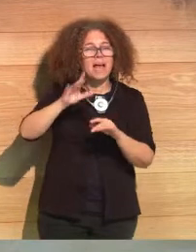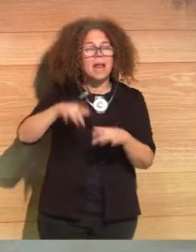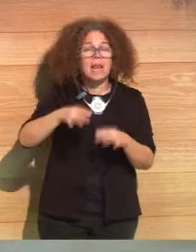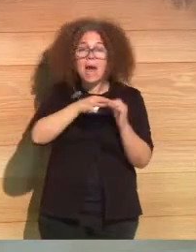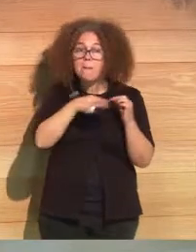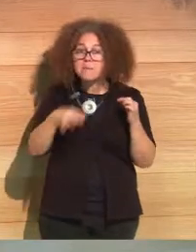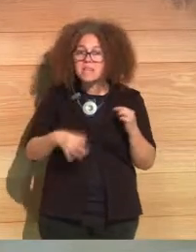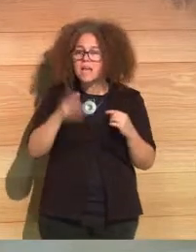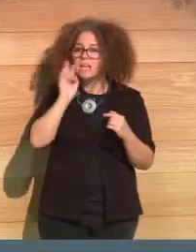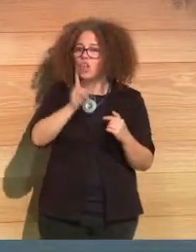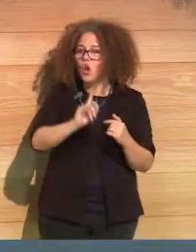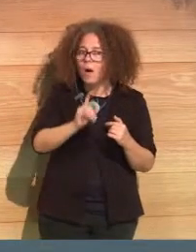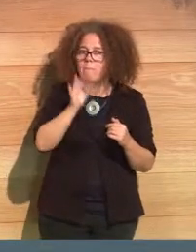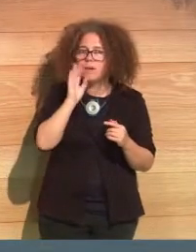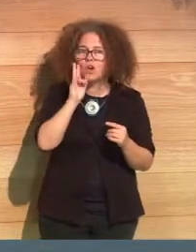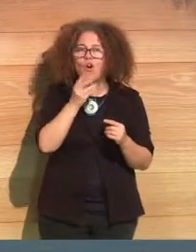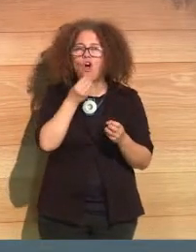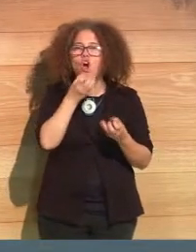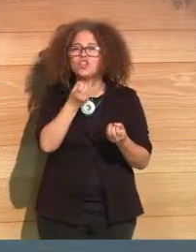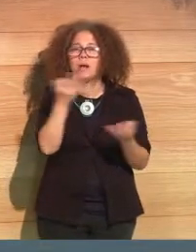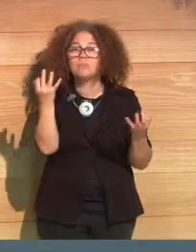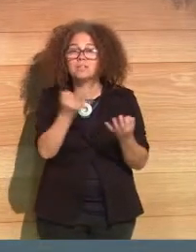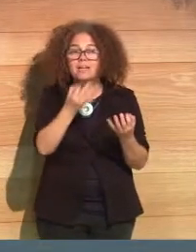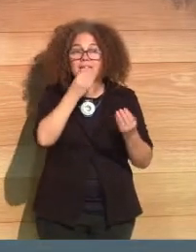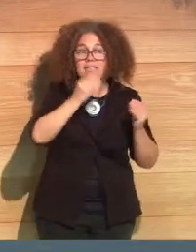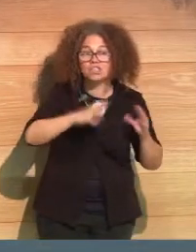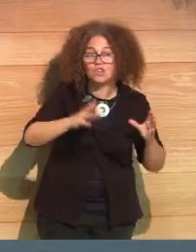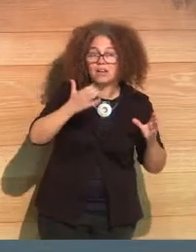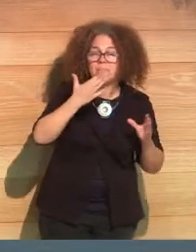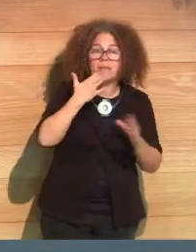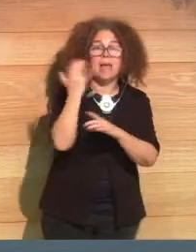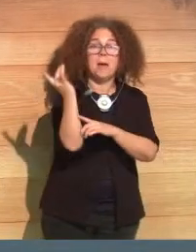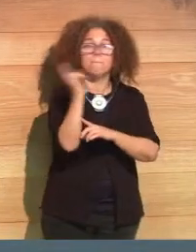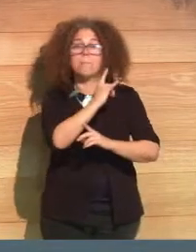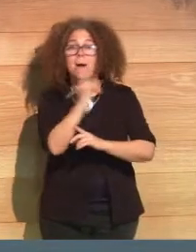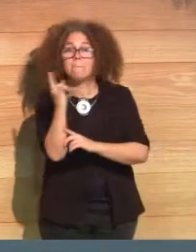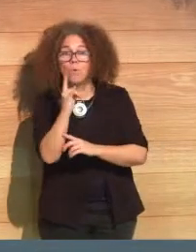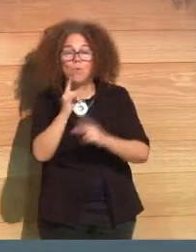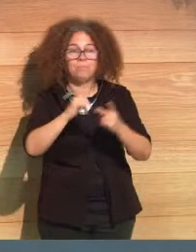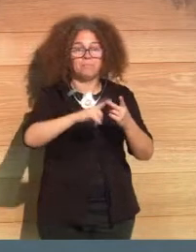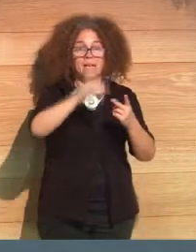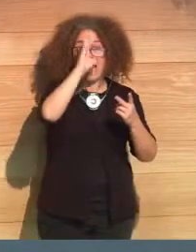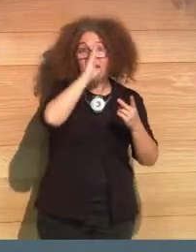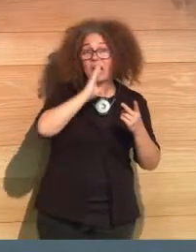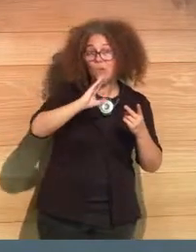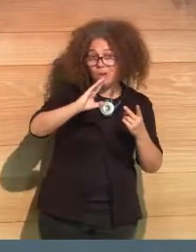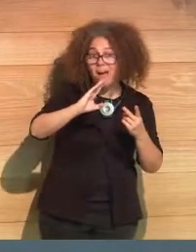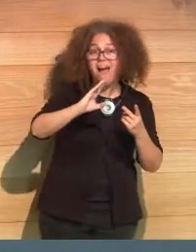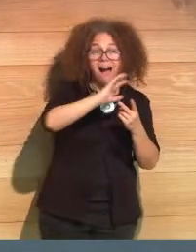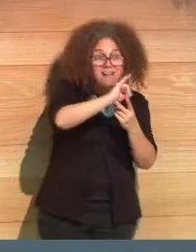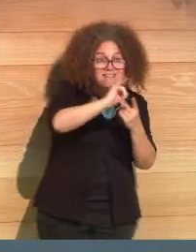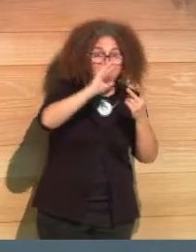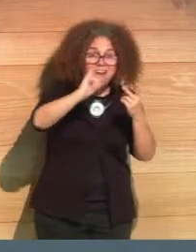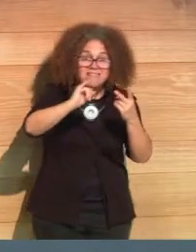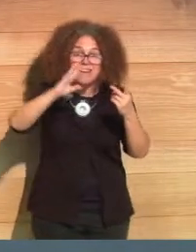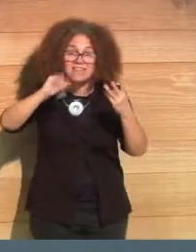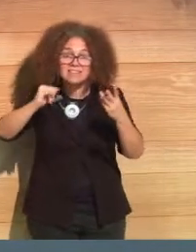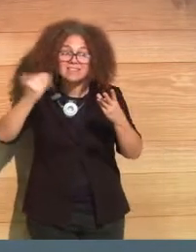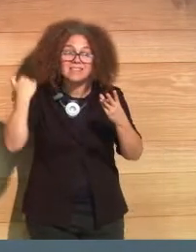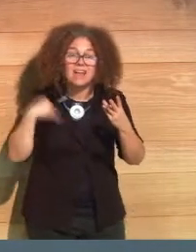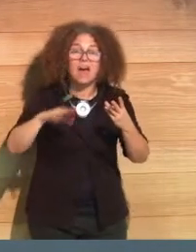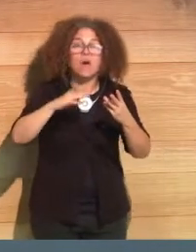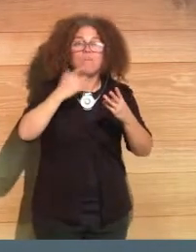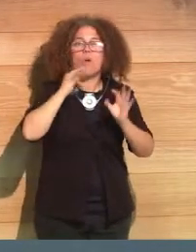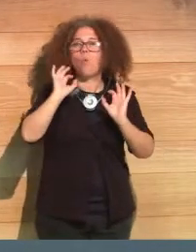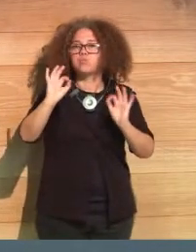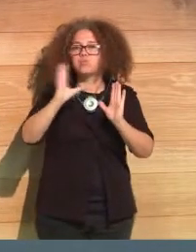will see the bamboo, the light, and the moon at the end when no spoilers, but when the princess goes back to the moon,